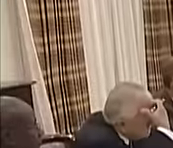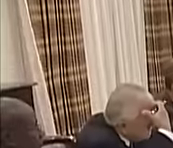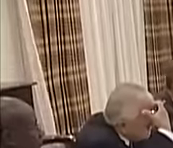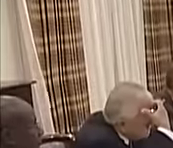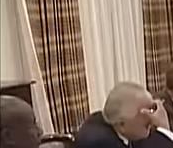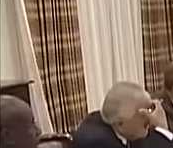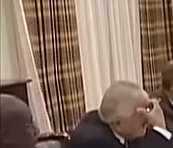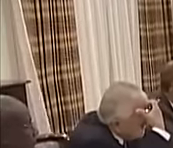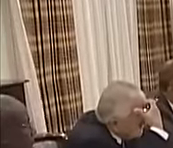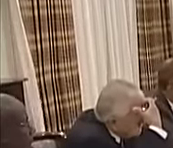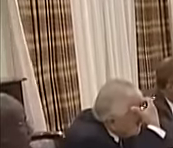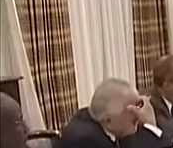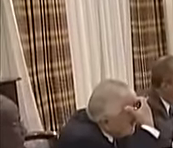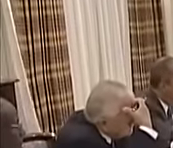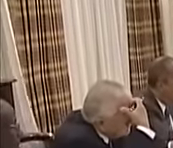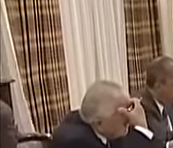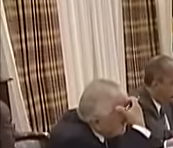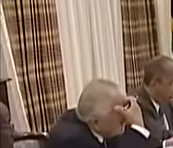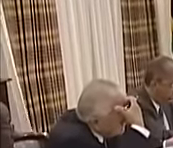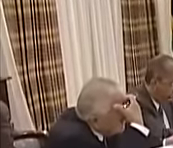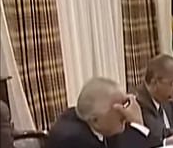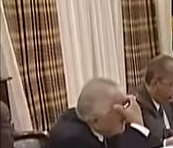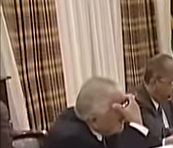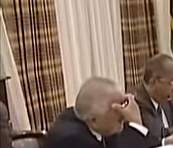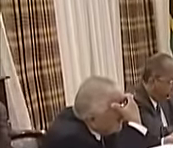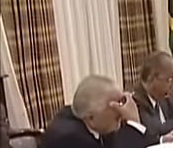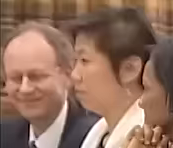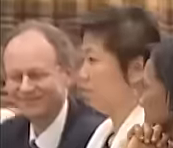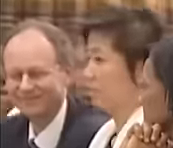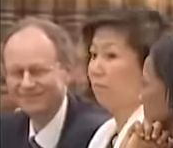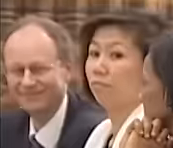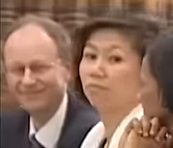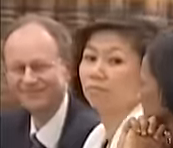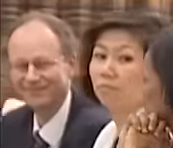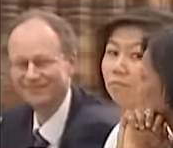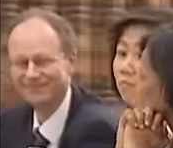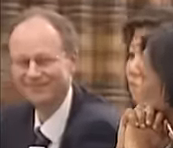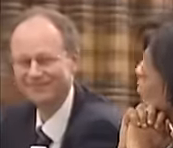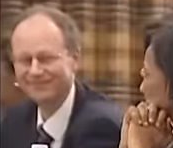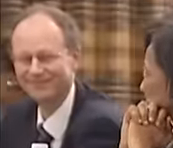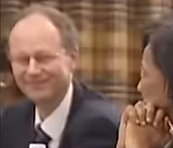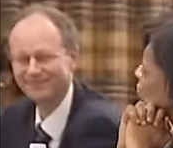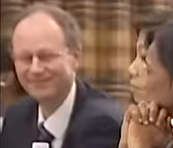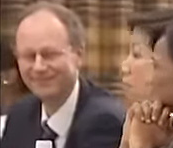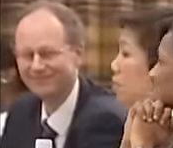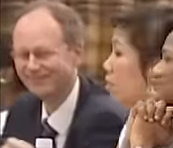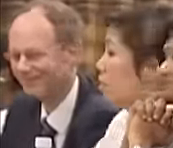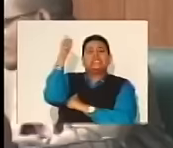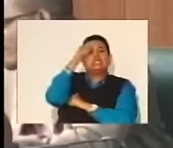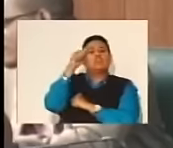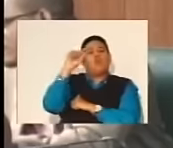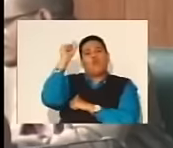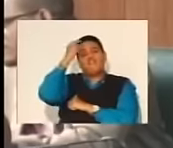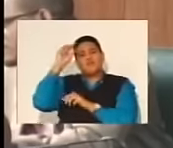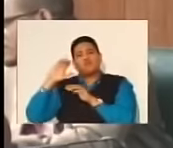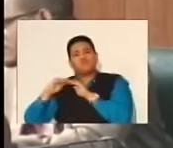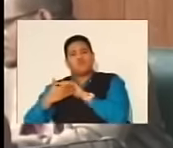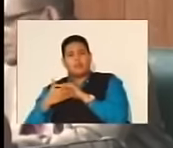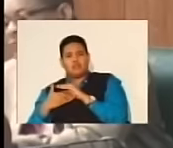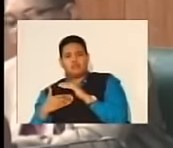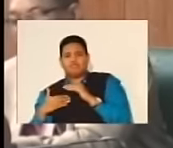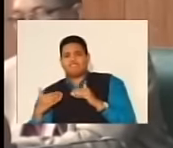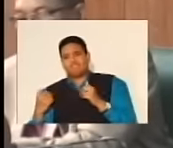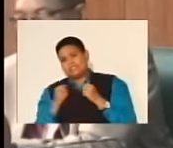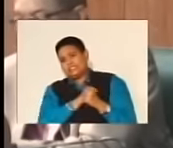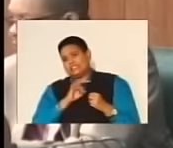with the establishment of the National Policy Office that will drive economic growth policy. Jamaica